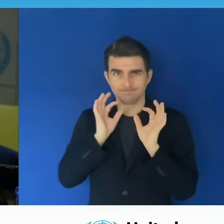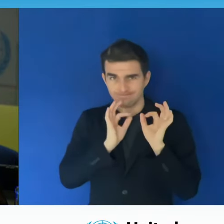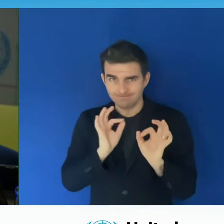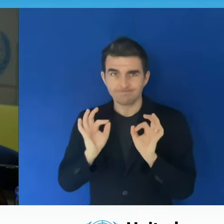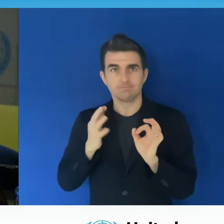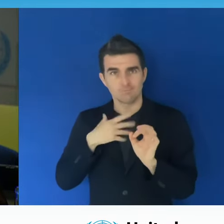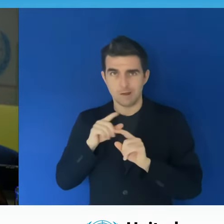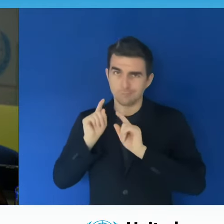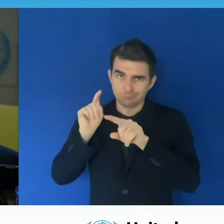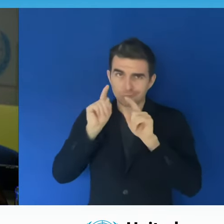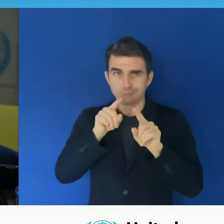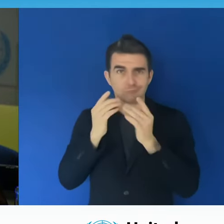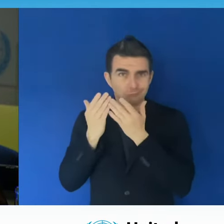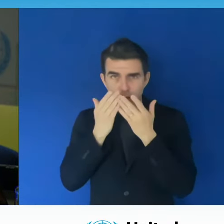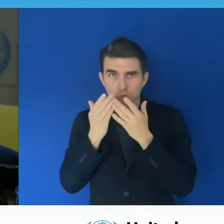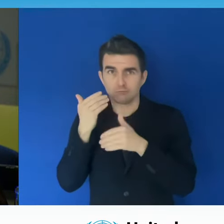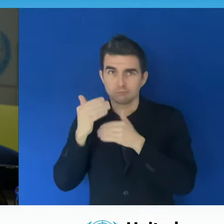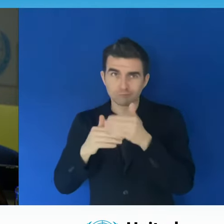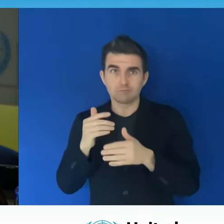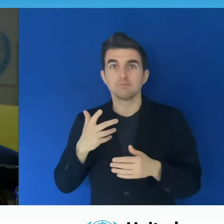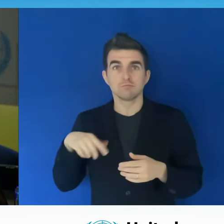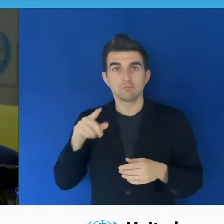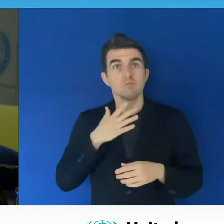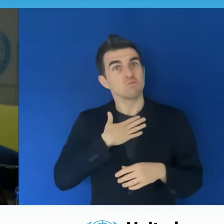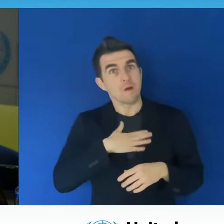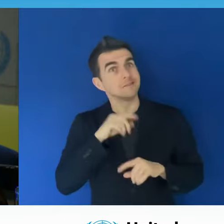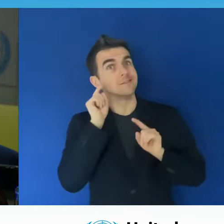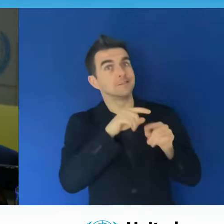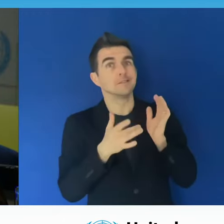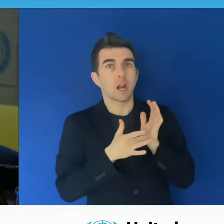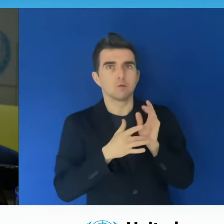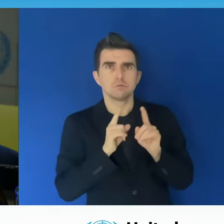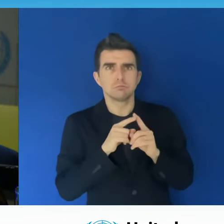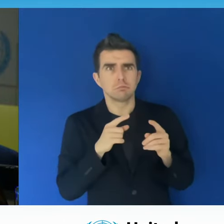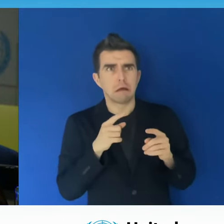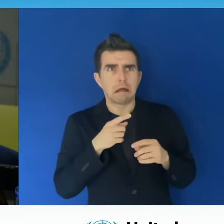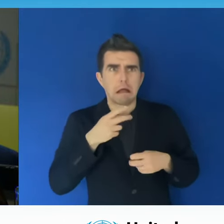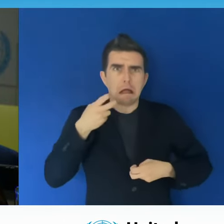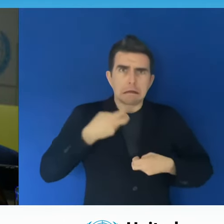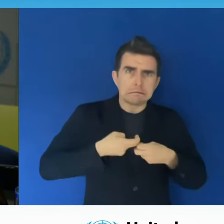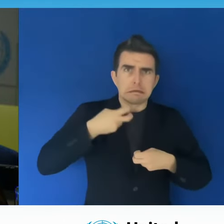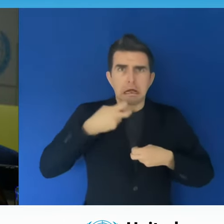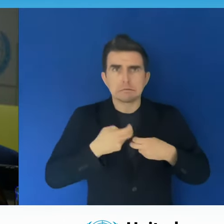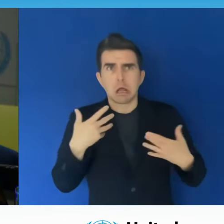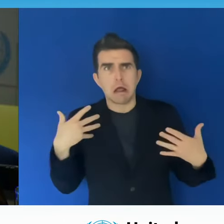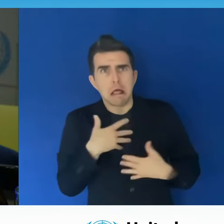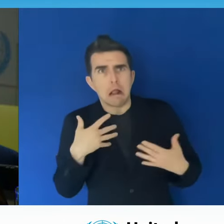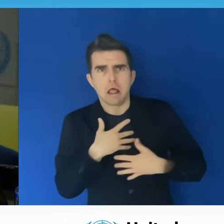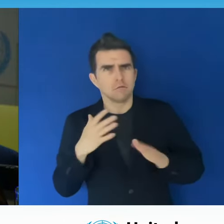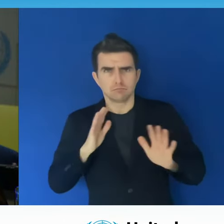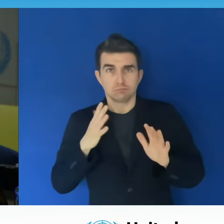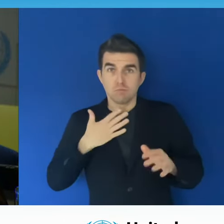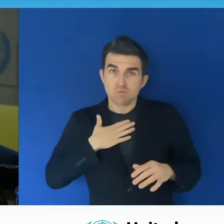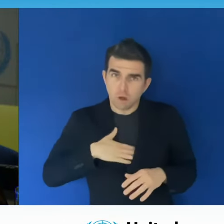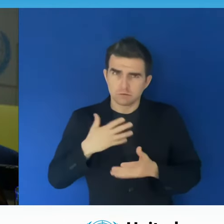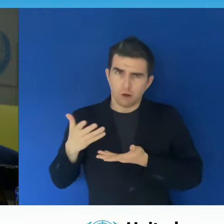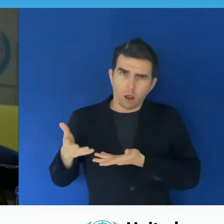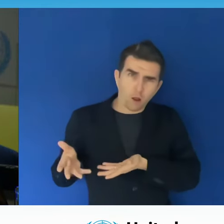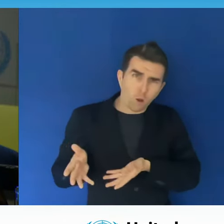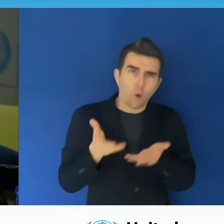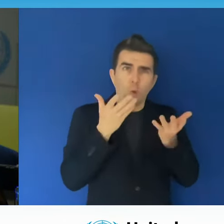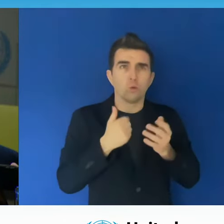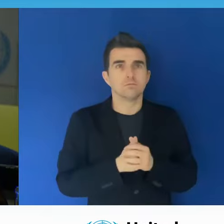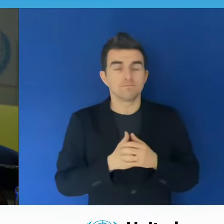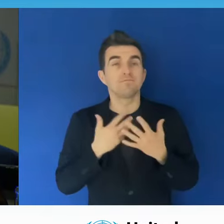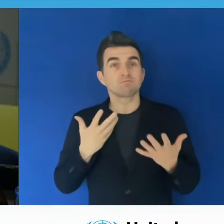lastly, everyone should advocate for gender equality. I've seen a lot of men allies in my company, and that really makes a huge difference in advancing